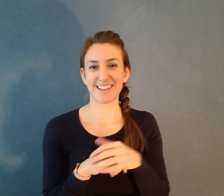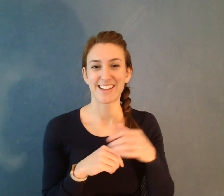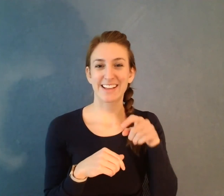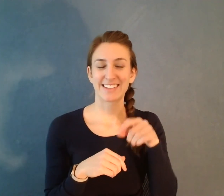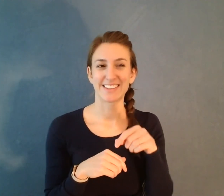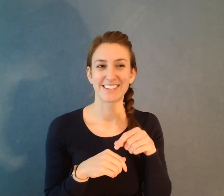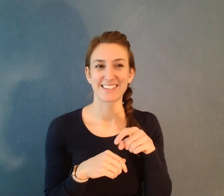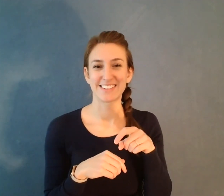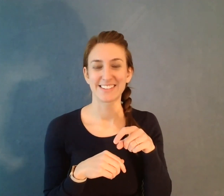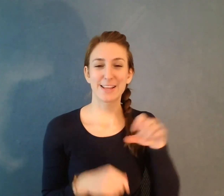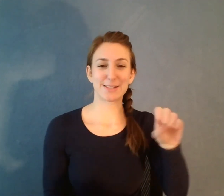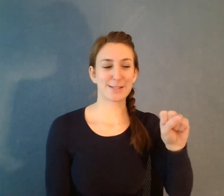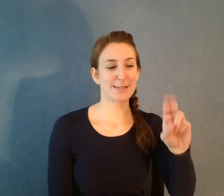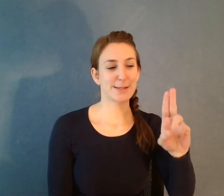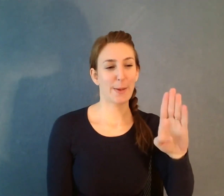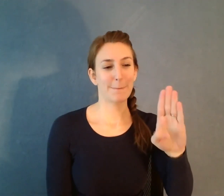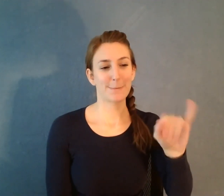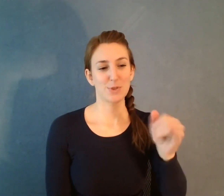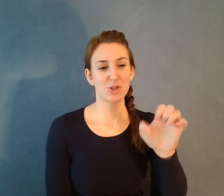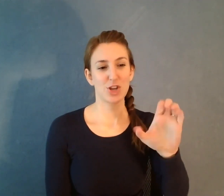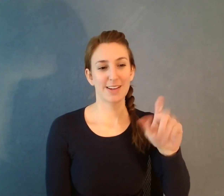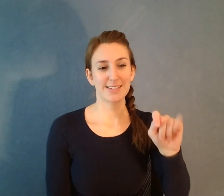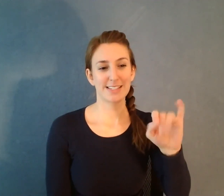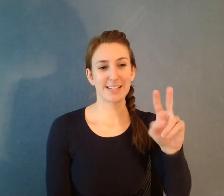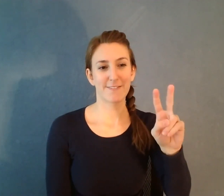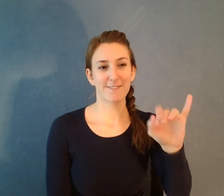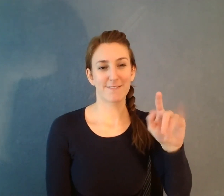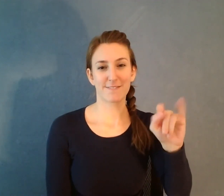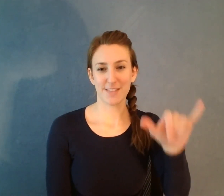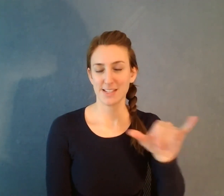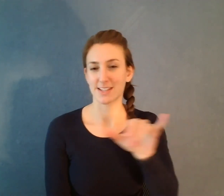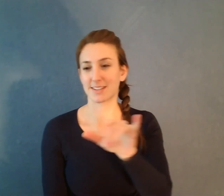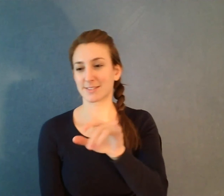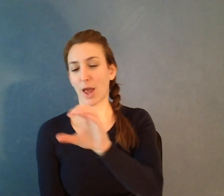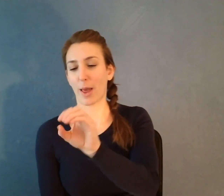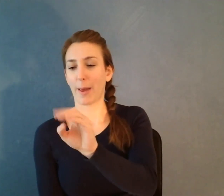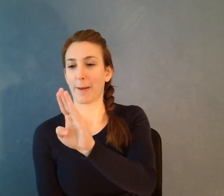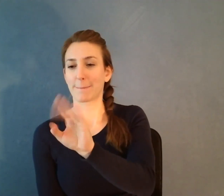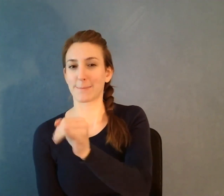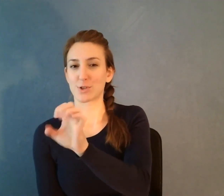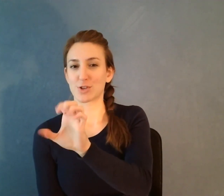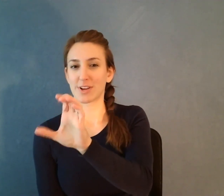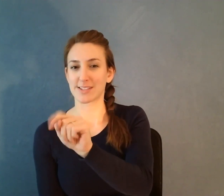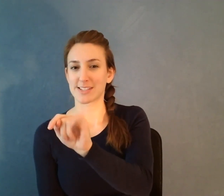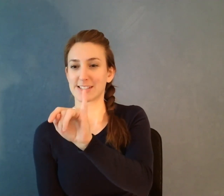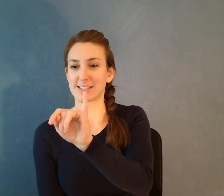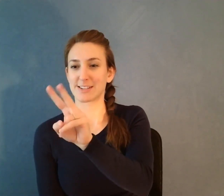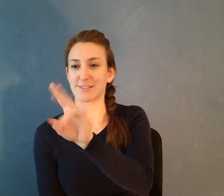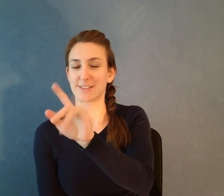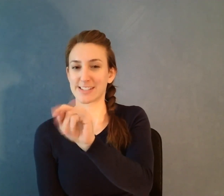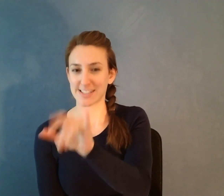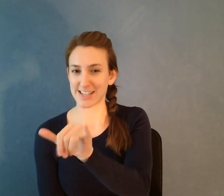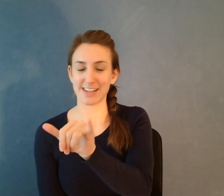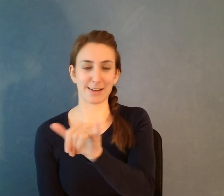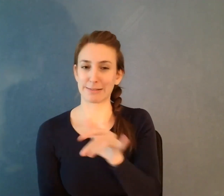I think the more diversity we have in these fields, the less somber it will be